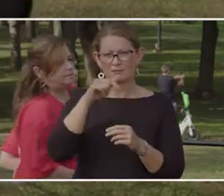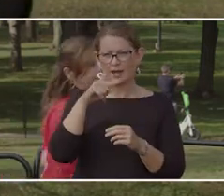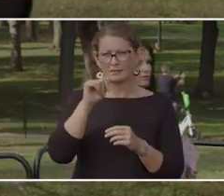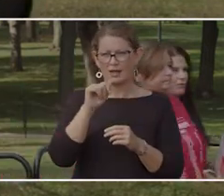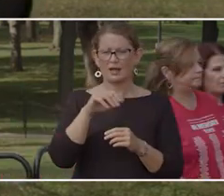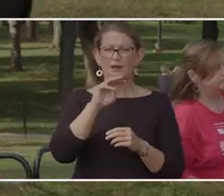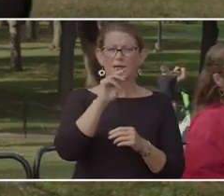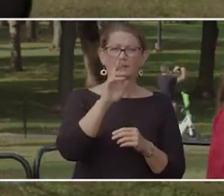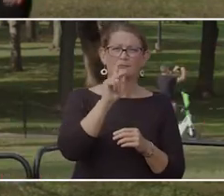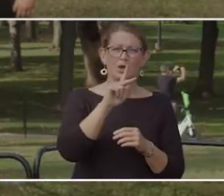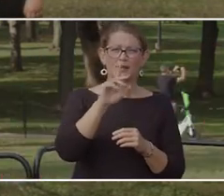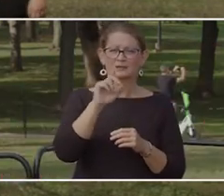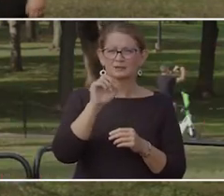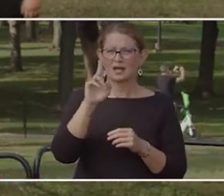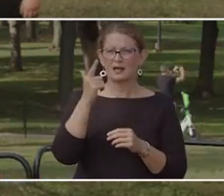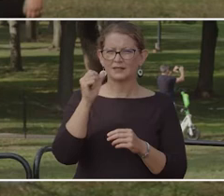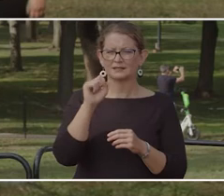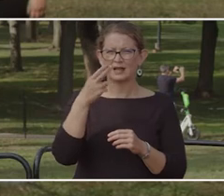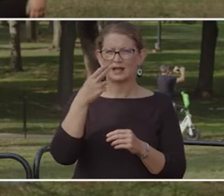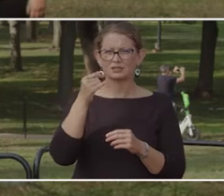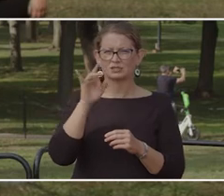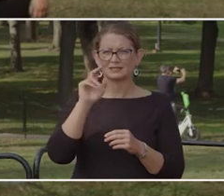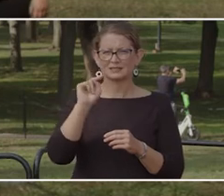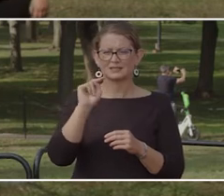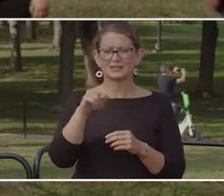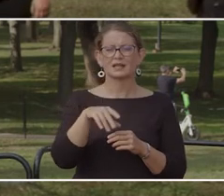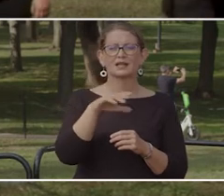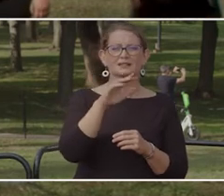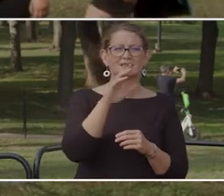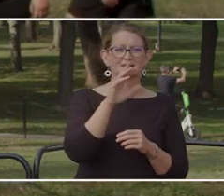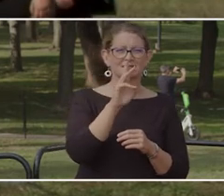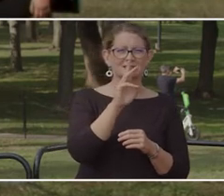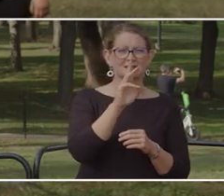Douglas Hutchinson. U.S. Army, 1969 to